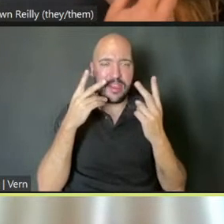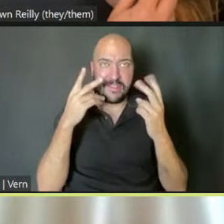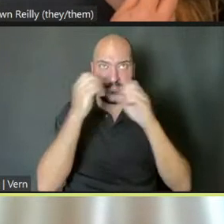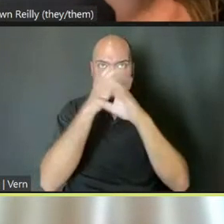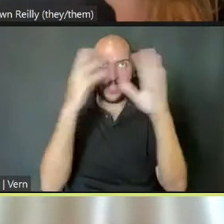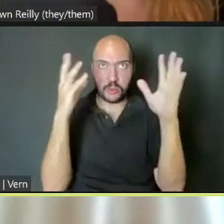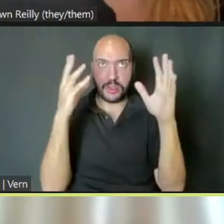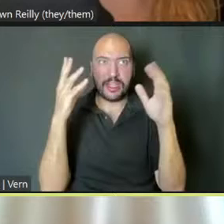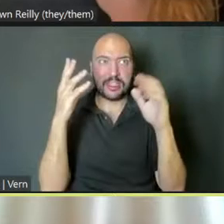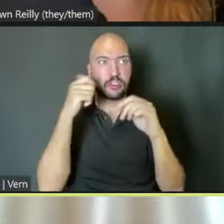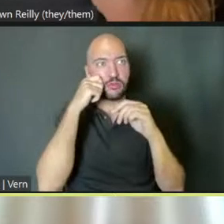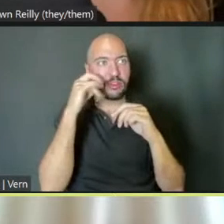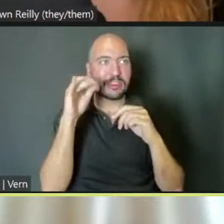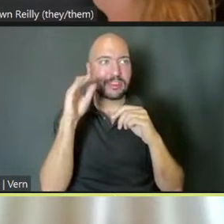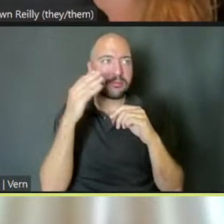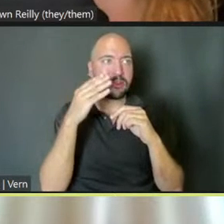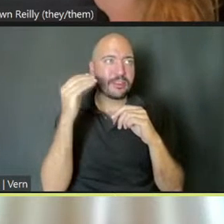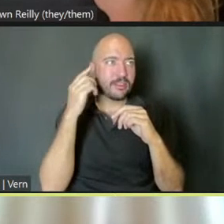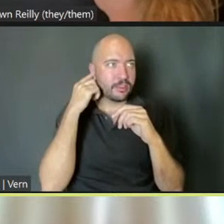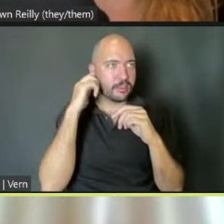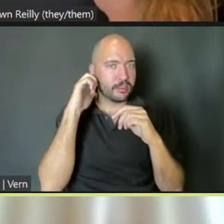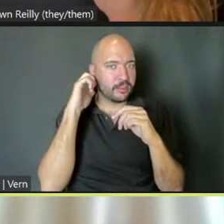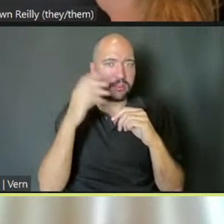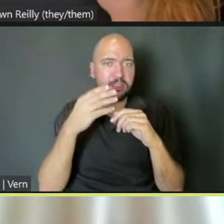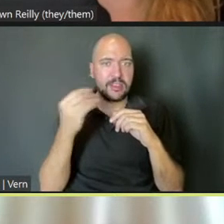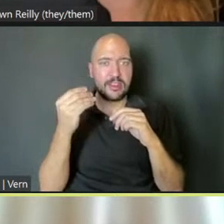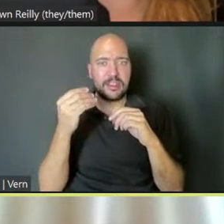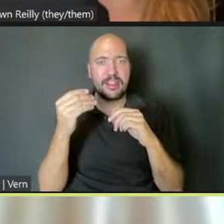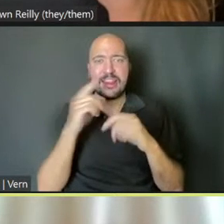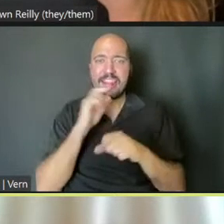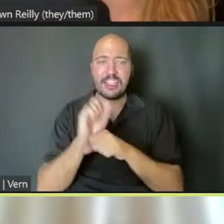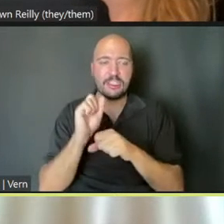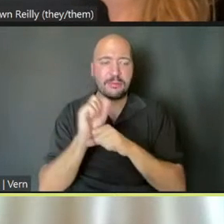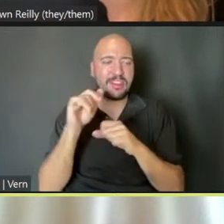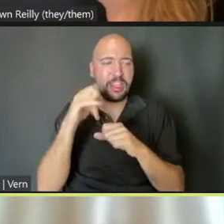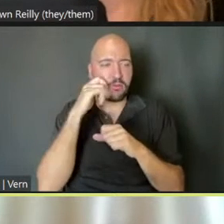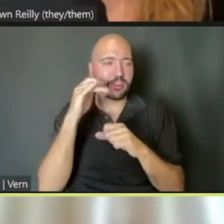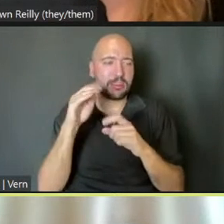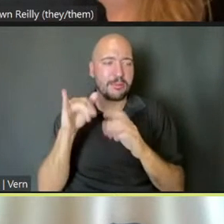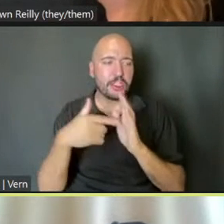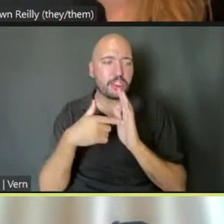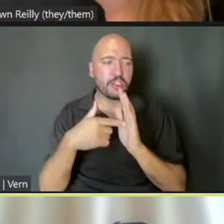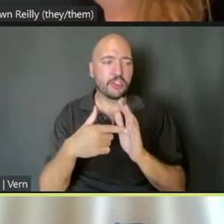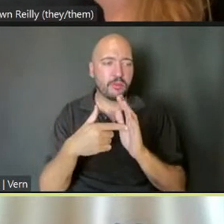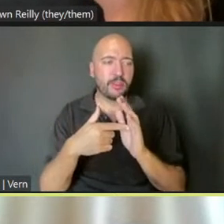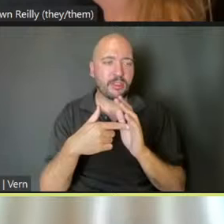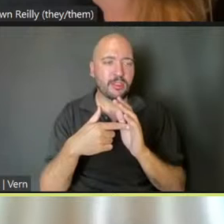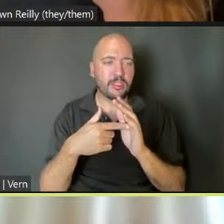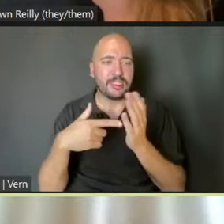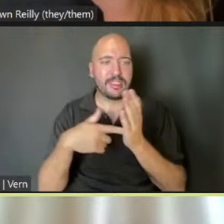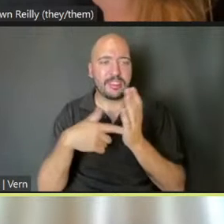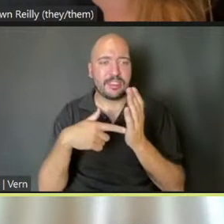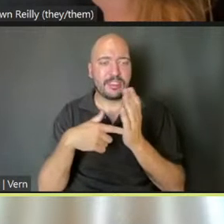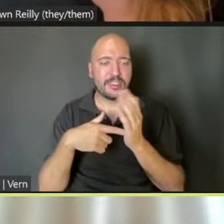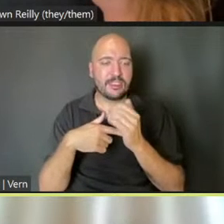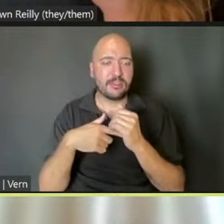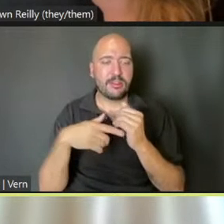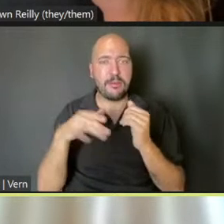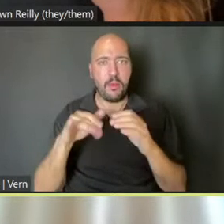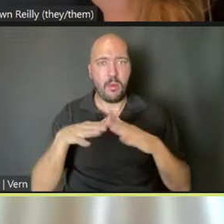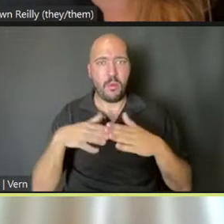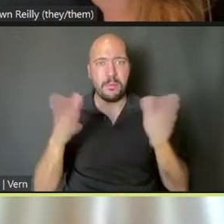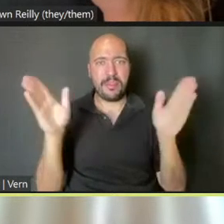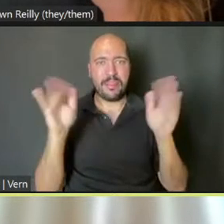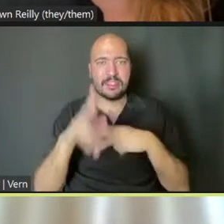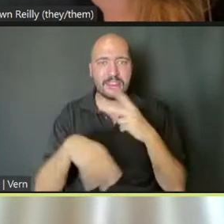visibilizing racism and legitimizing this racism by showing it and by opening